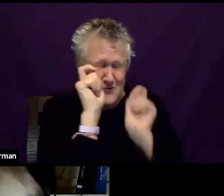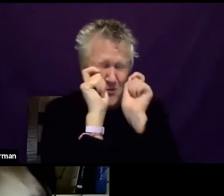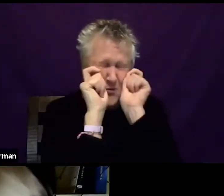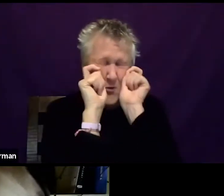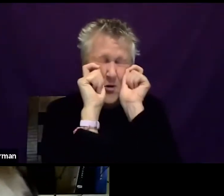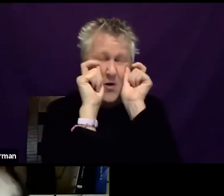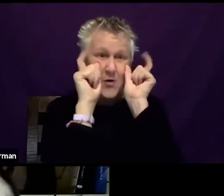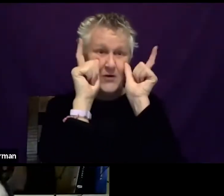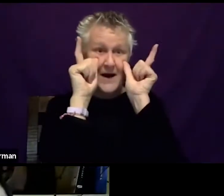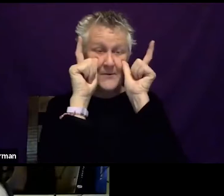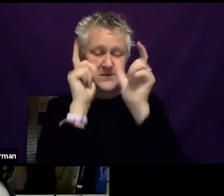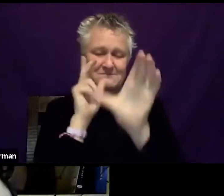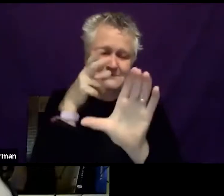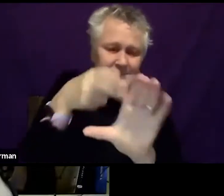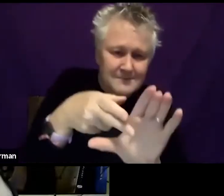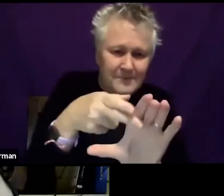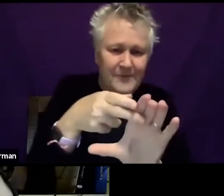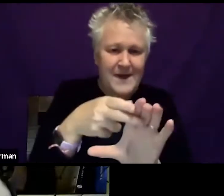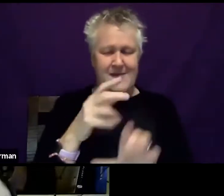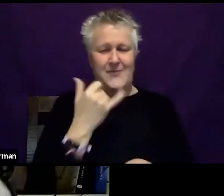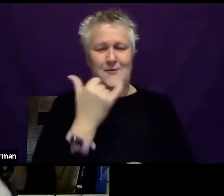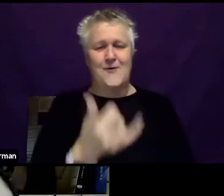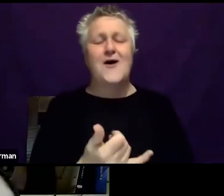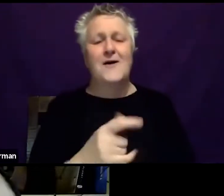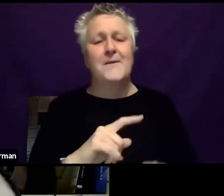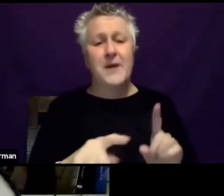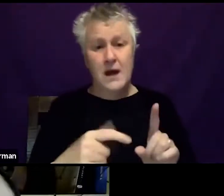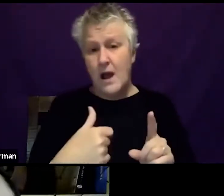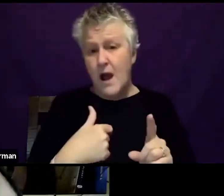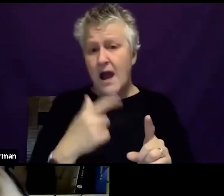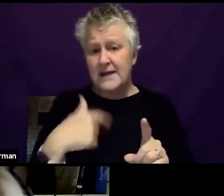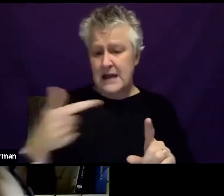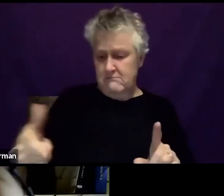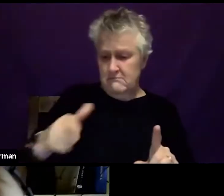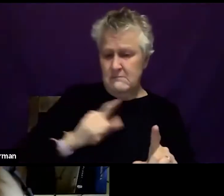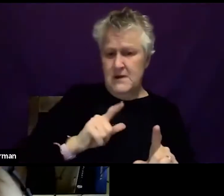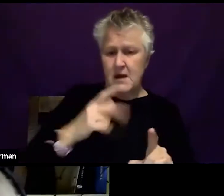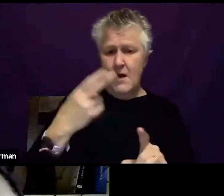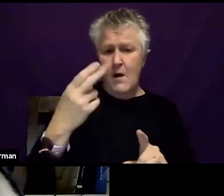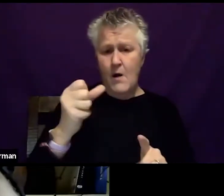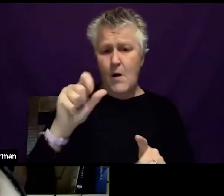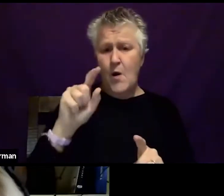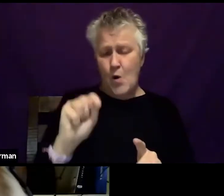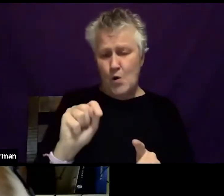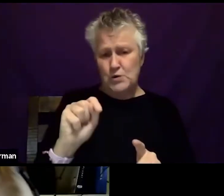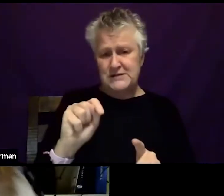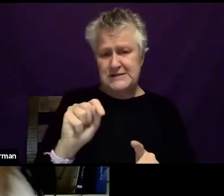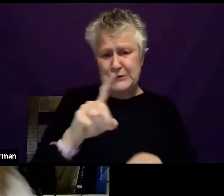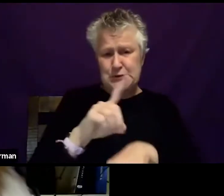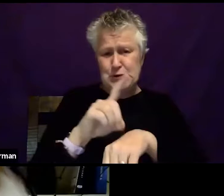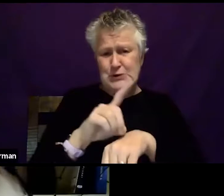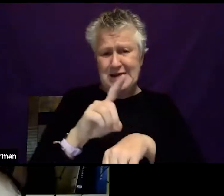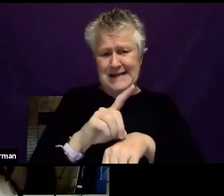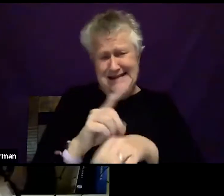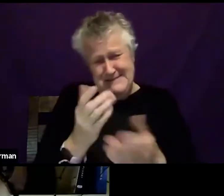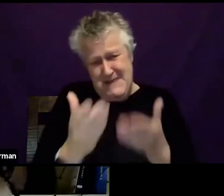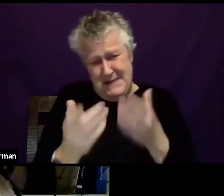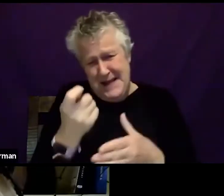call, but I can do hosting duties probably a bit better than Catherine Yes,